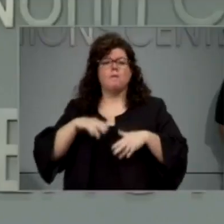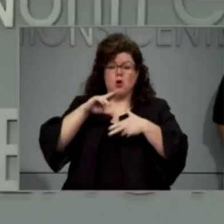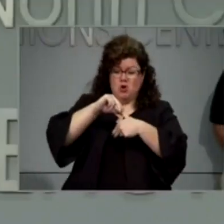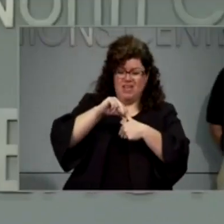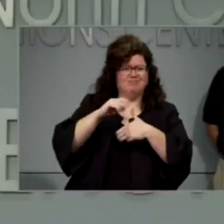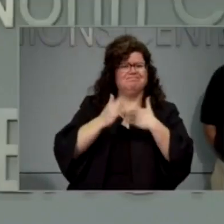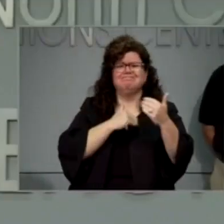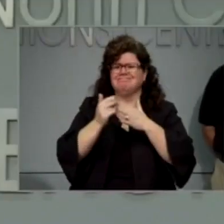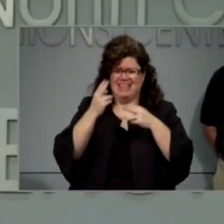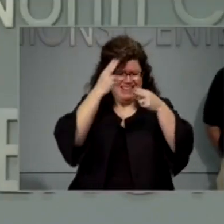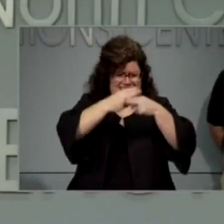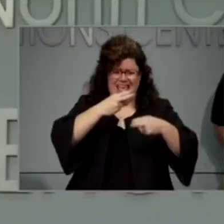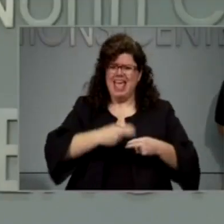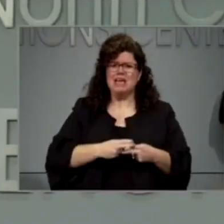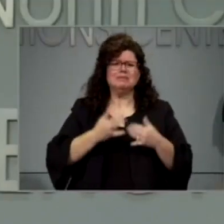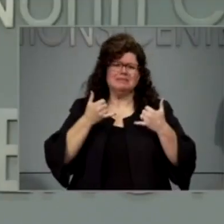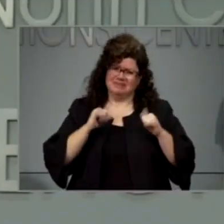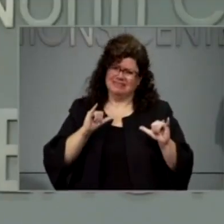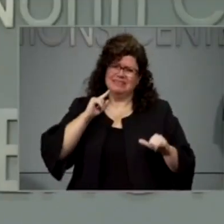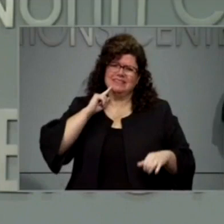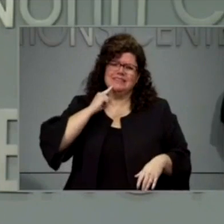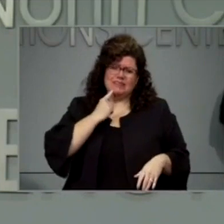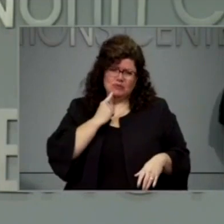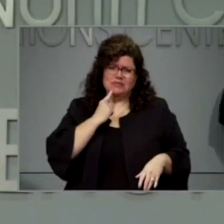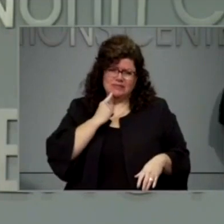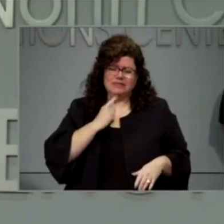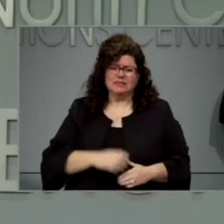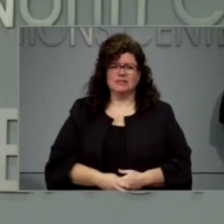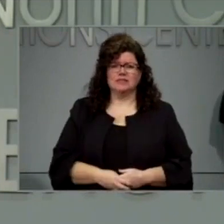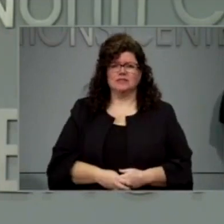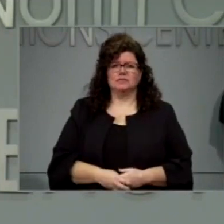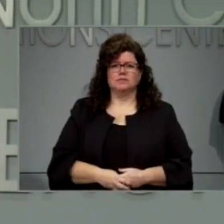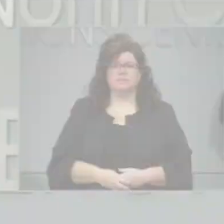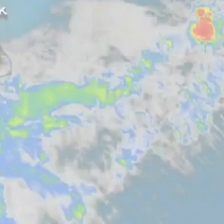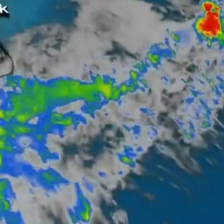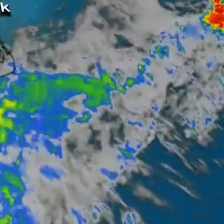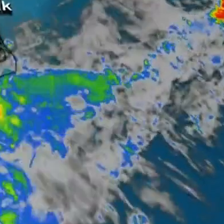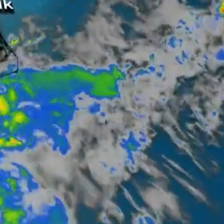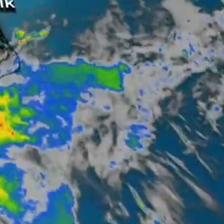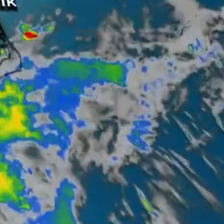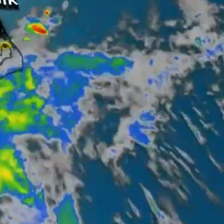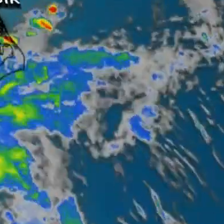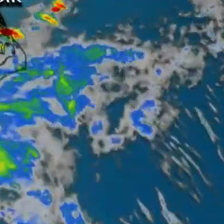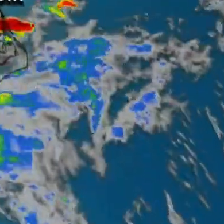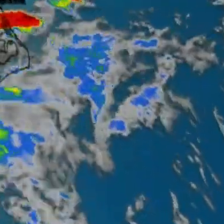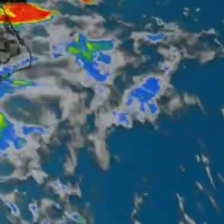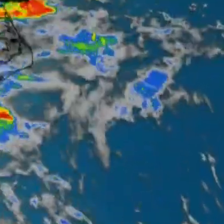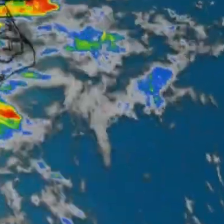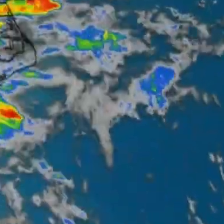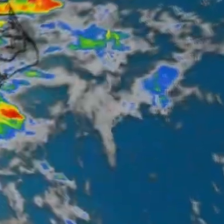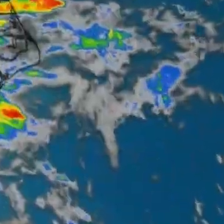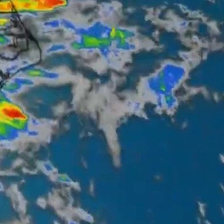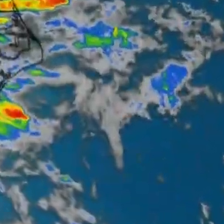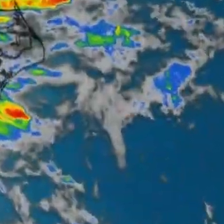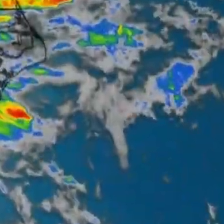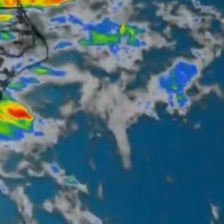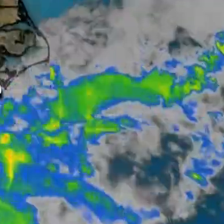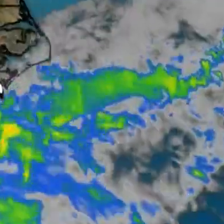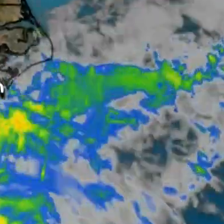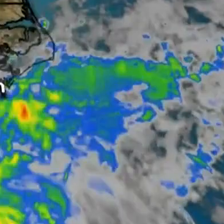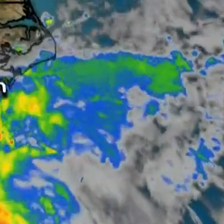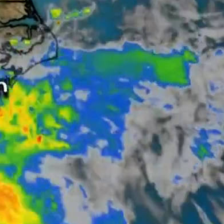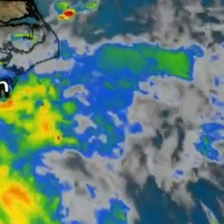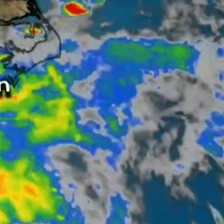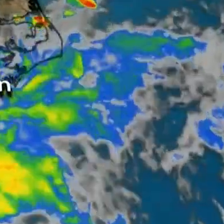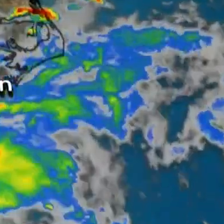TAKE THIS STORM SERIOUSLY AND MAKE SURE YOUR FAMILY IS READY. THE NATIONAL HURRICANE CENTER FORECASTING ISAIAIS HITTING THE